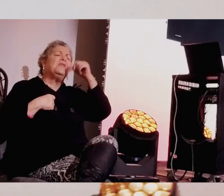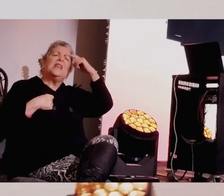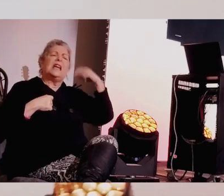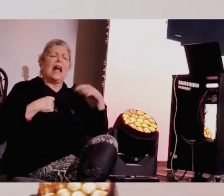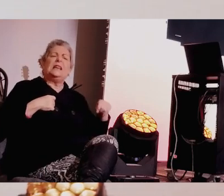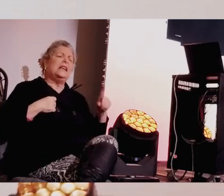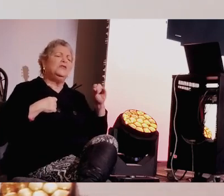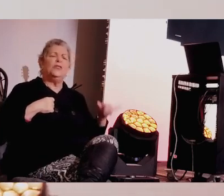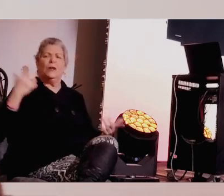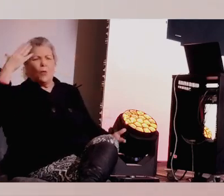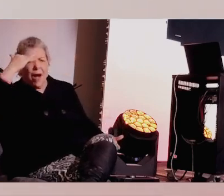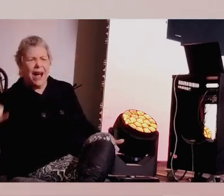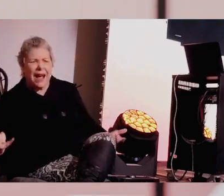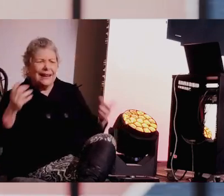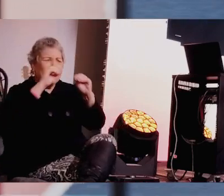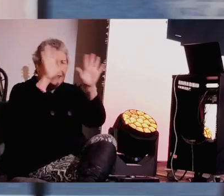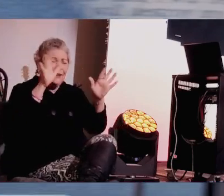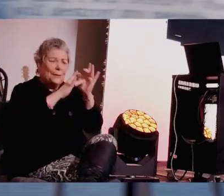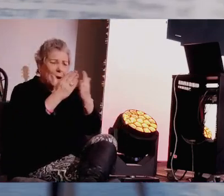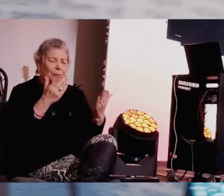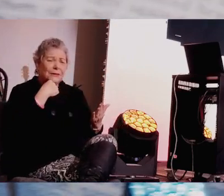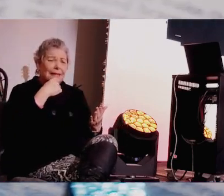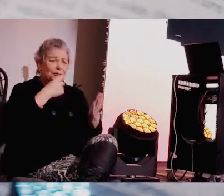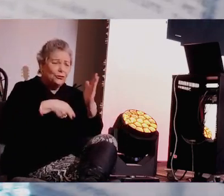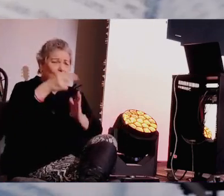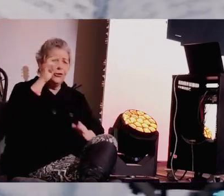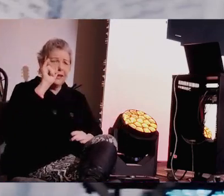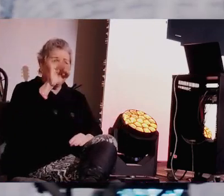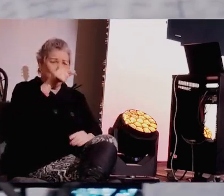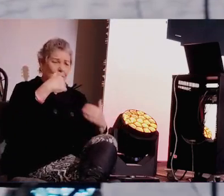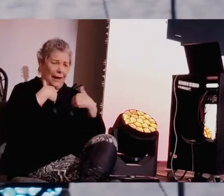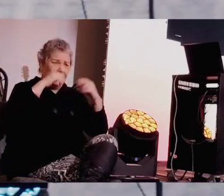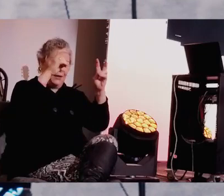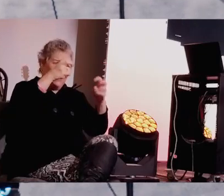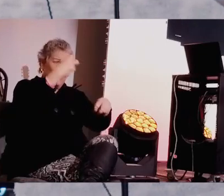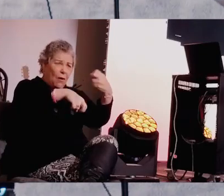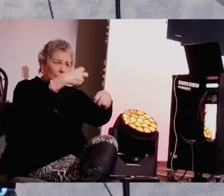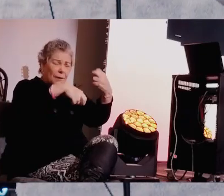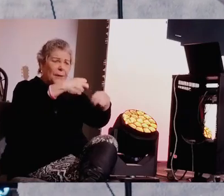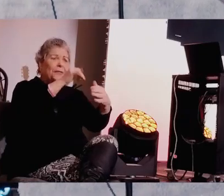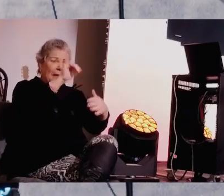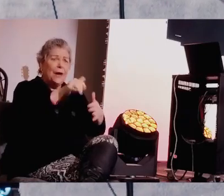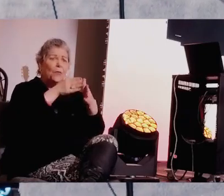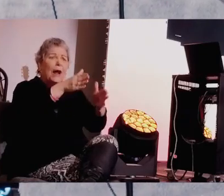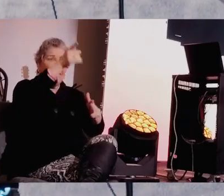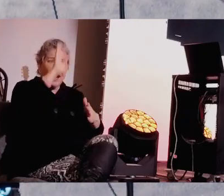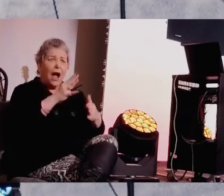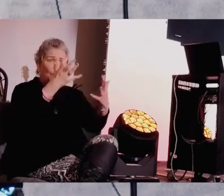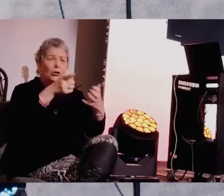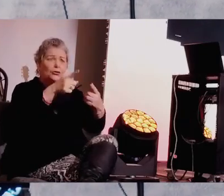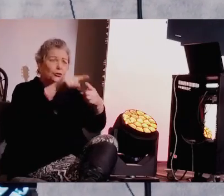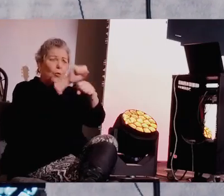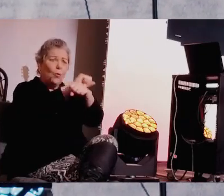Why? It clearly says in the truth that if you've got this issue in this area, these are the ways that God has given you to walk it